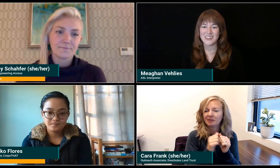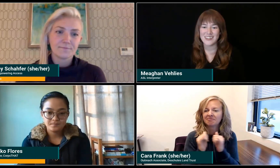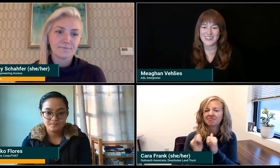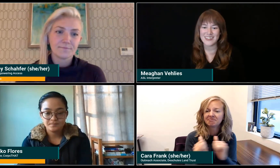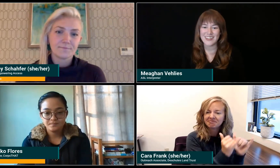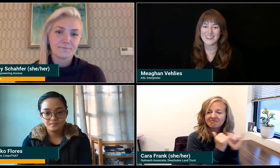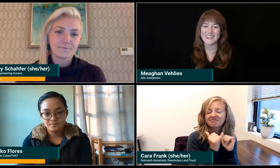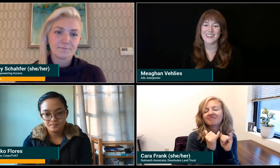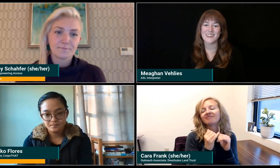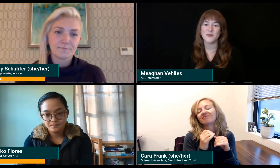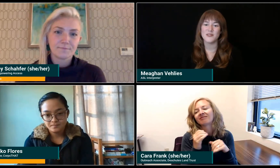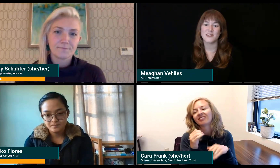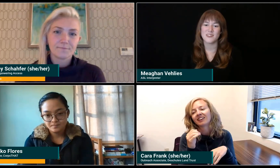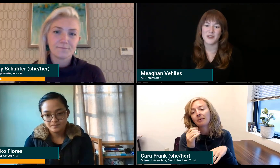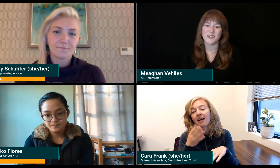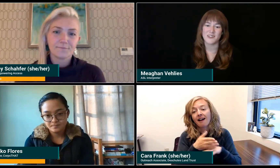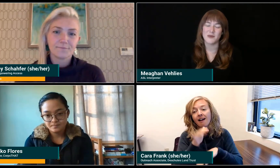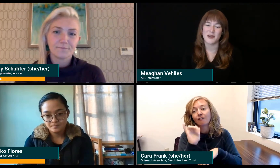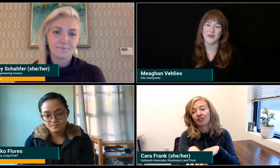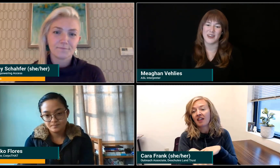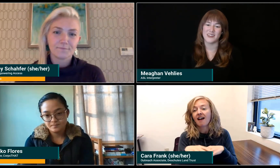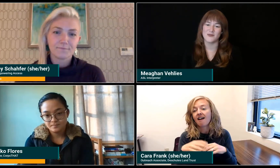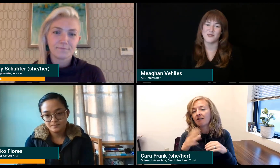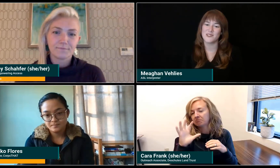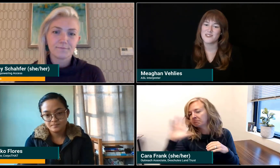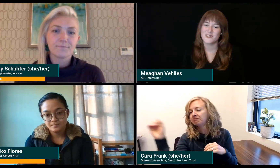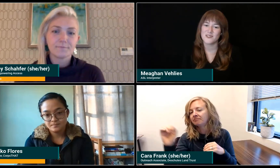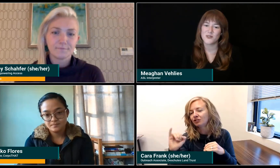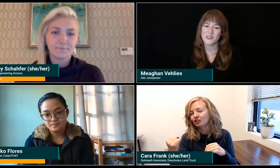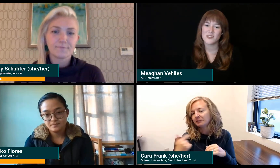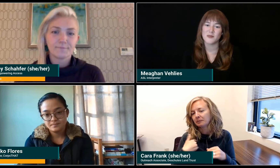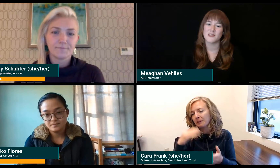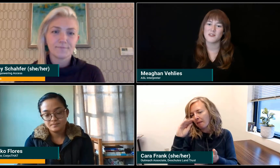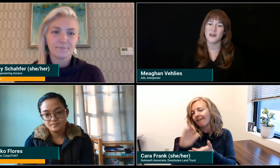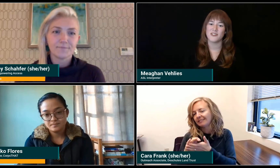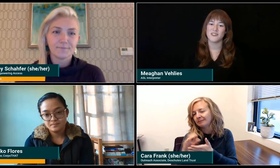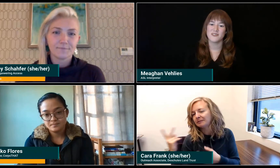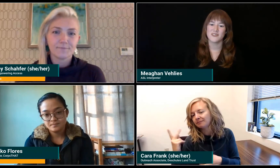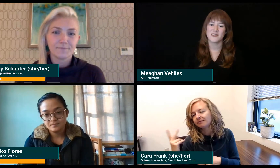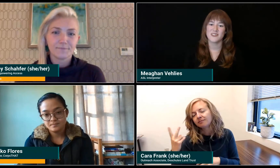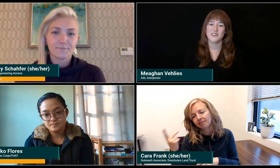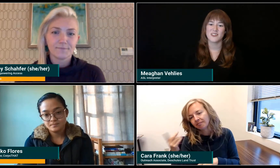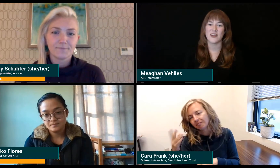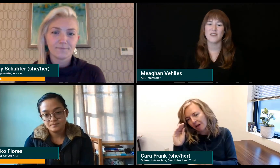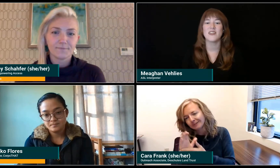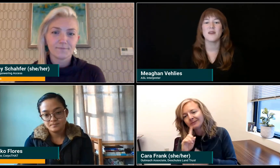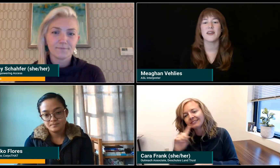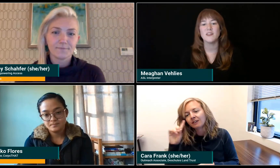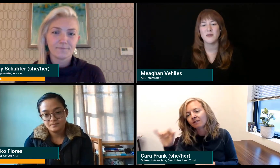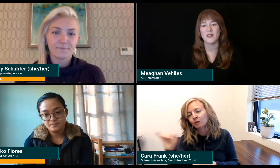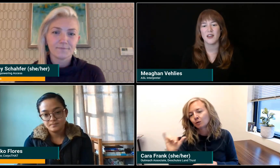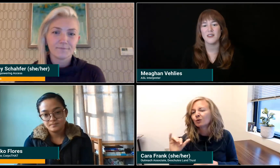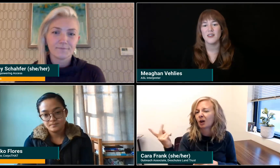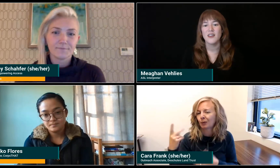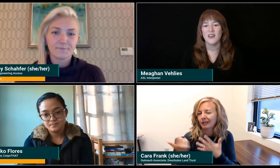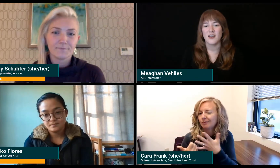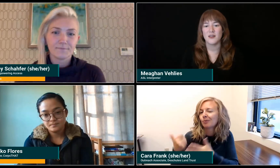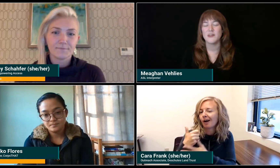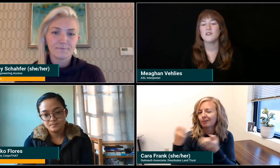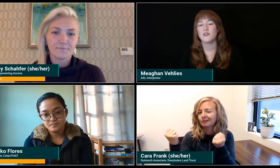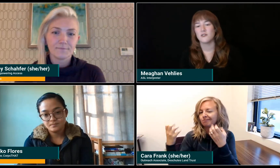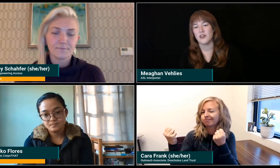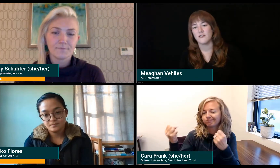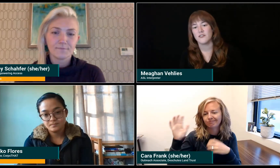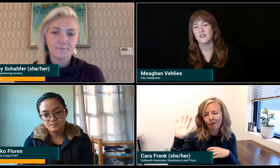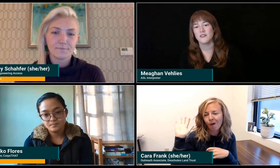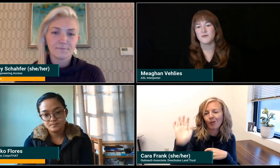Having an accessible experience mountain biking was really something special. So after that, my husband and I,